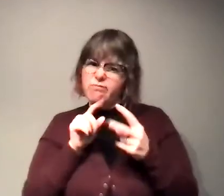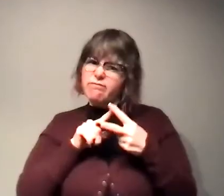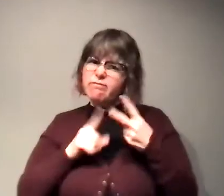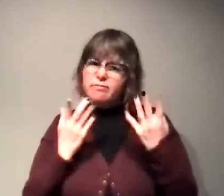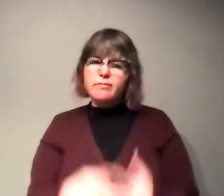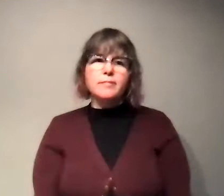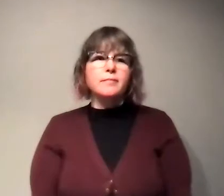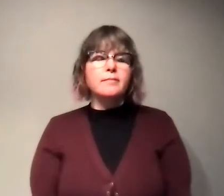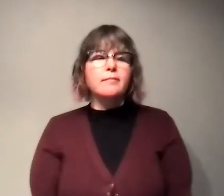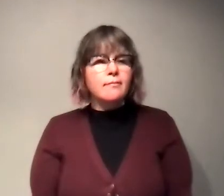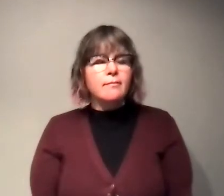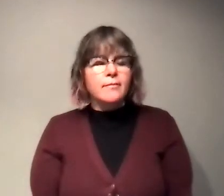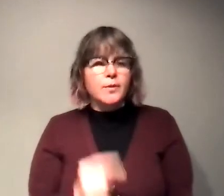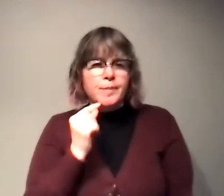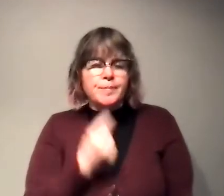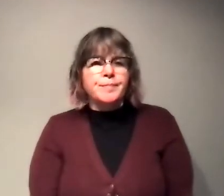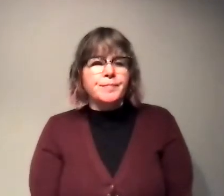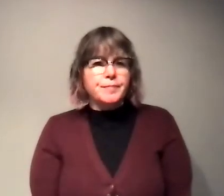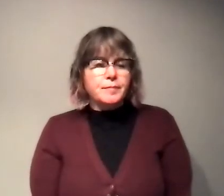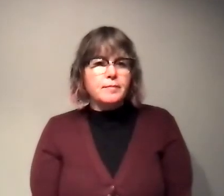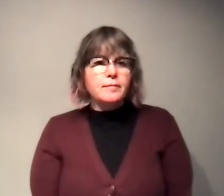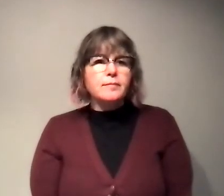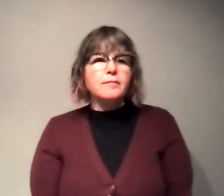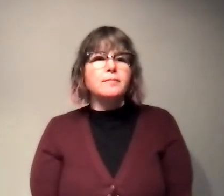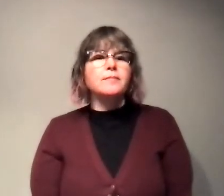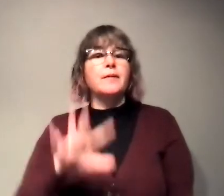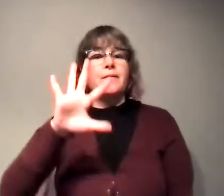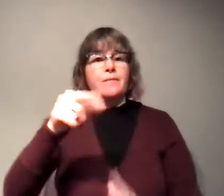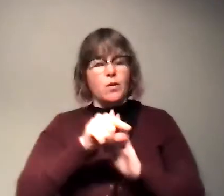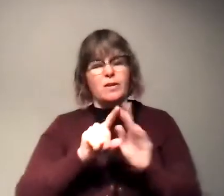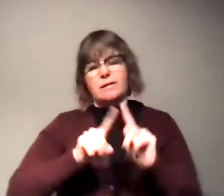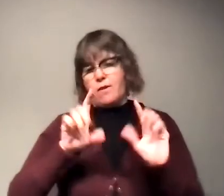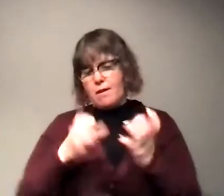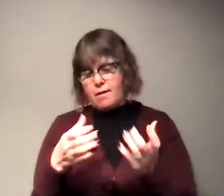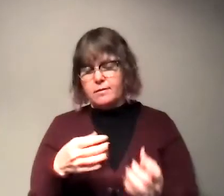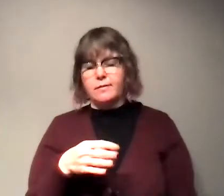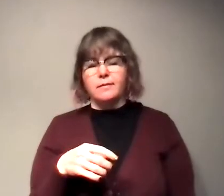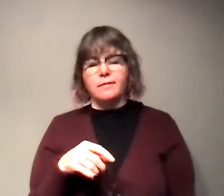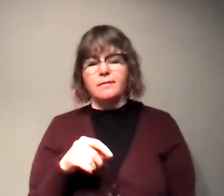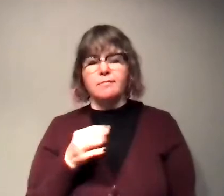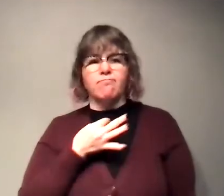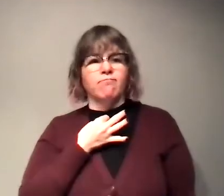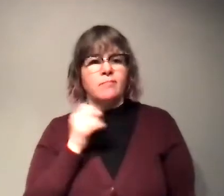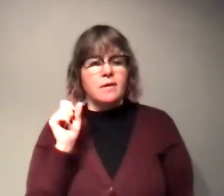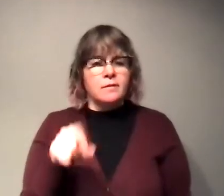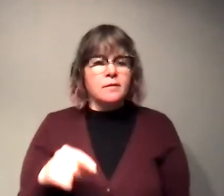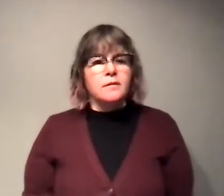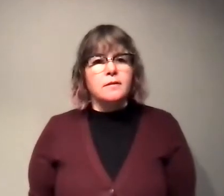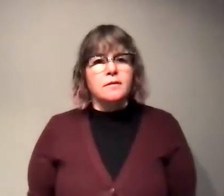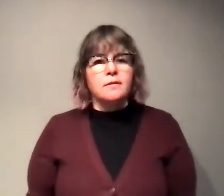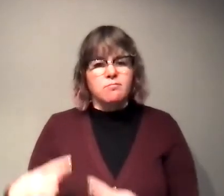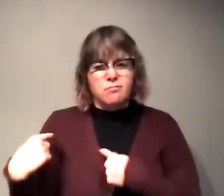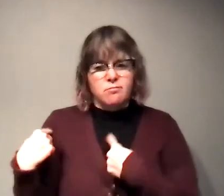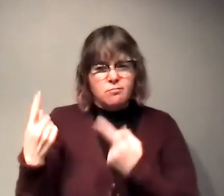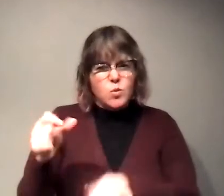Cool. We've got a question. Okay, so the fifth grade, a different fifth grade class from the other fifth grade class. How long have you worked on this